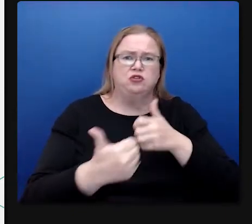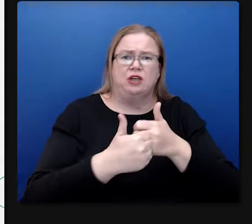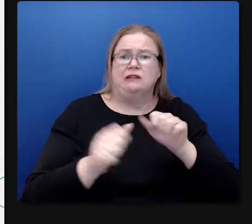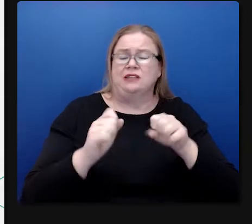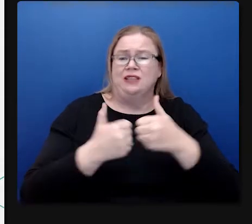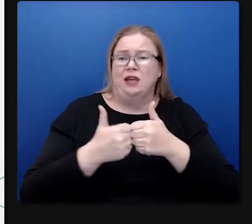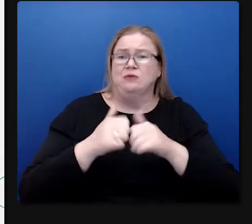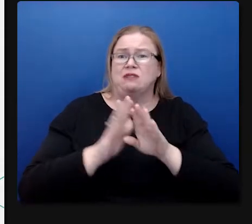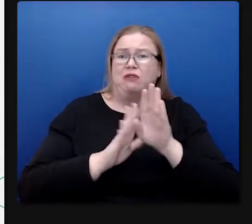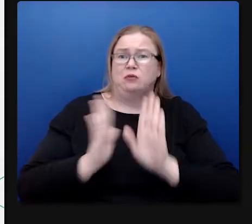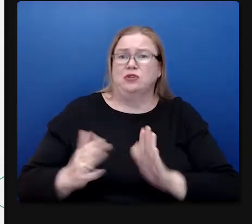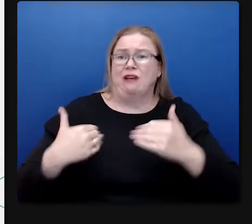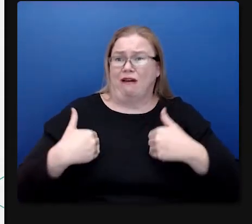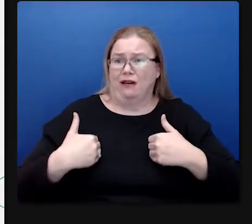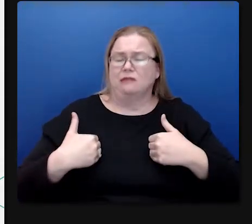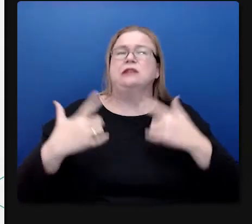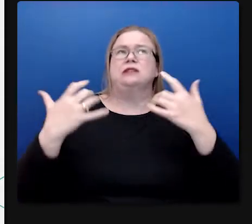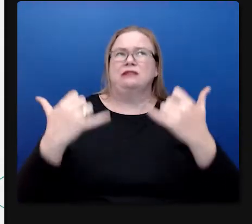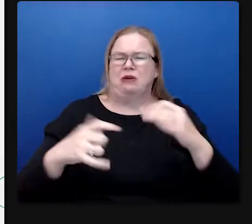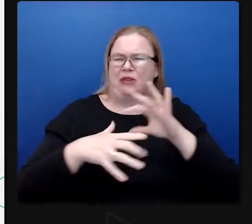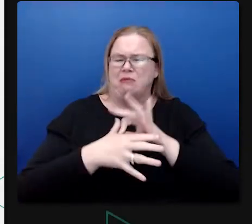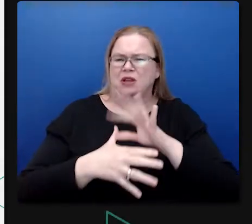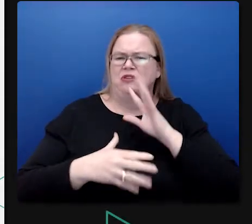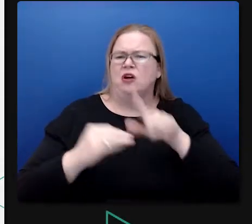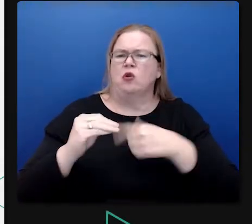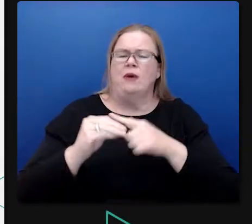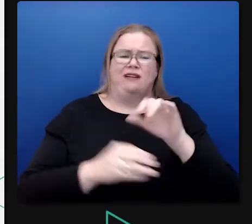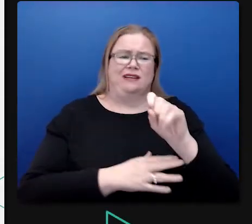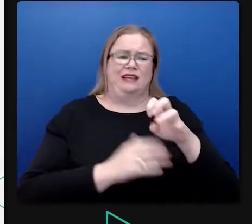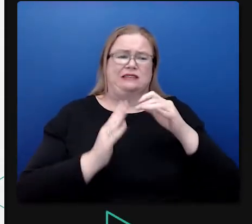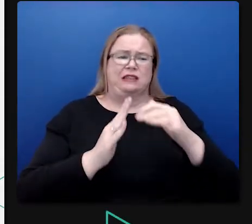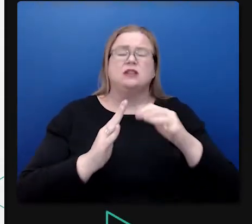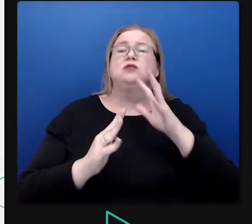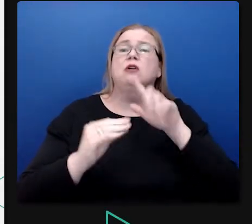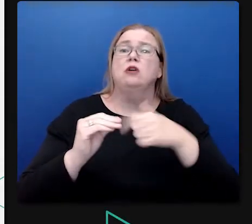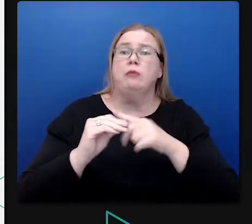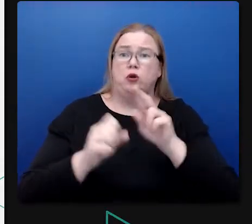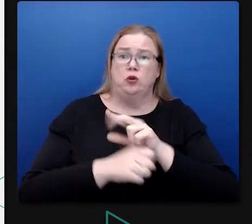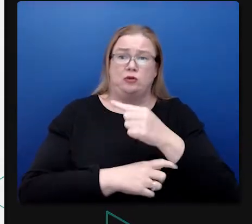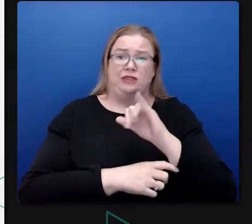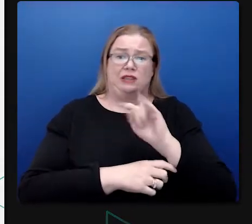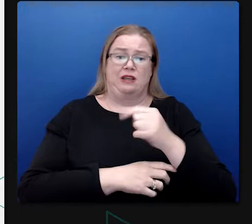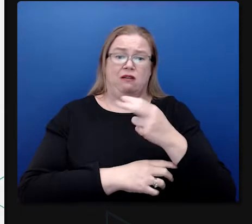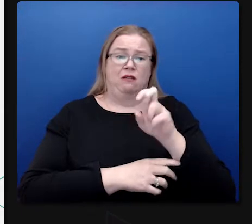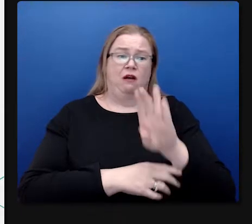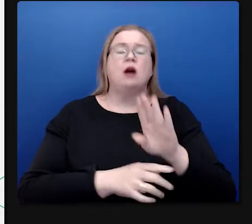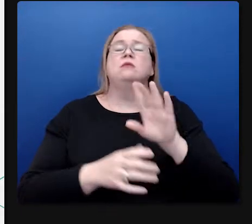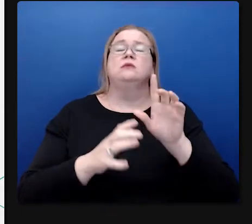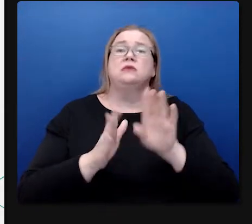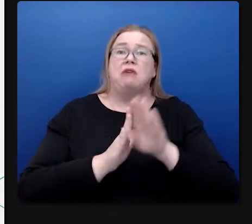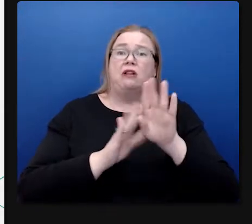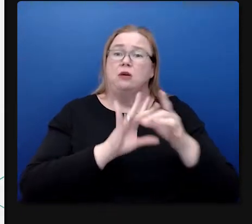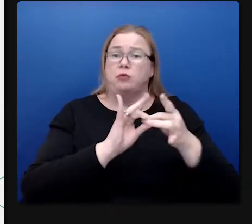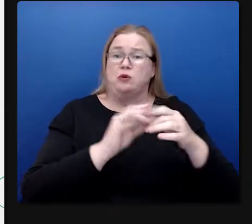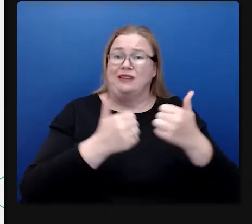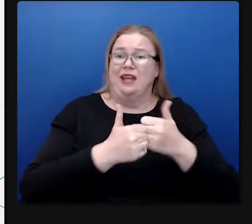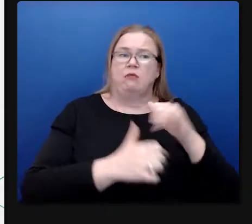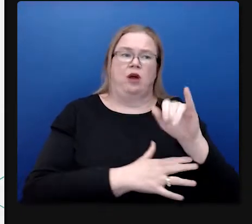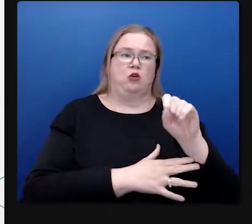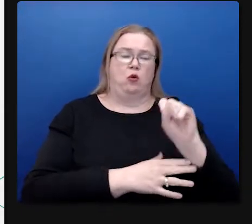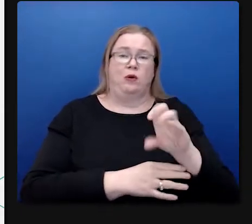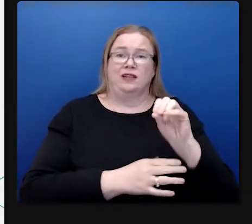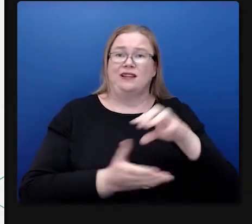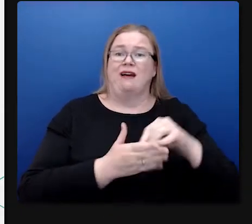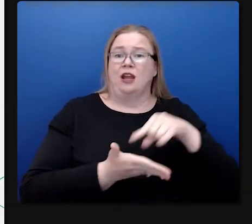challenges game developers face. Then the meat of the talk is going to be a case study where we're going to talk about using GitHub Actions to build a Unity game for iOS